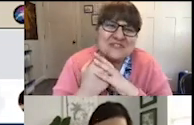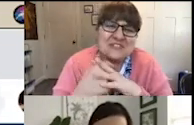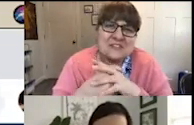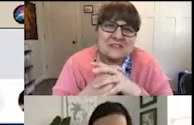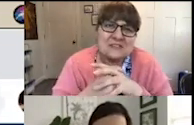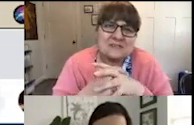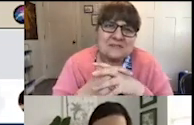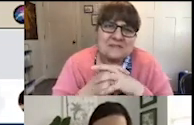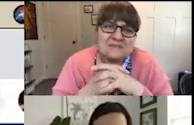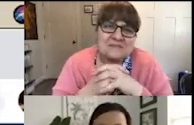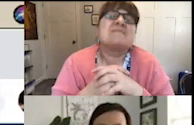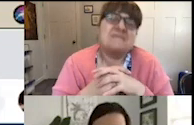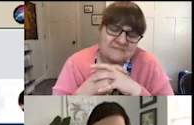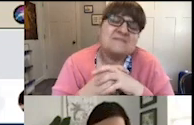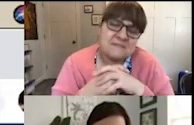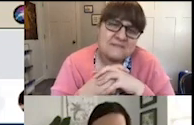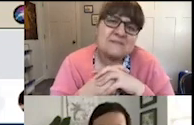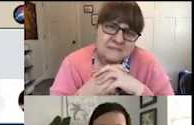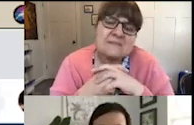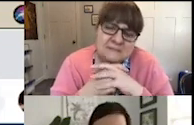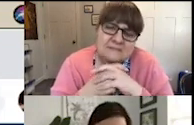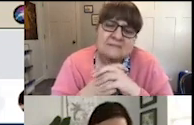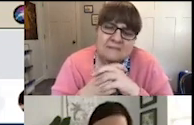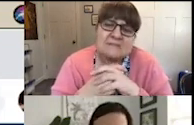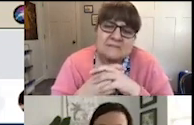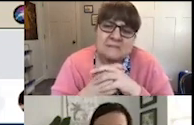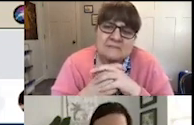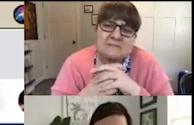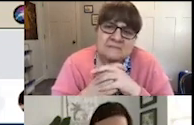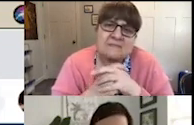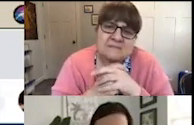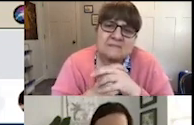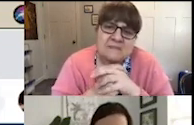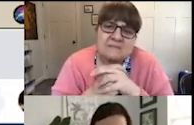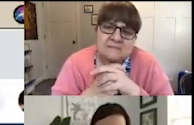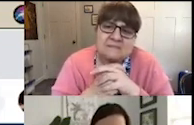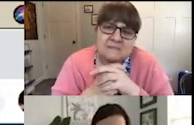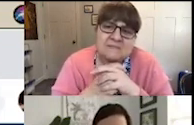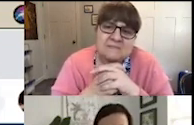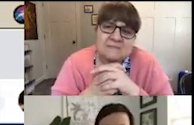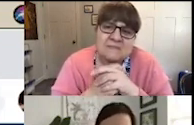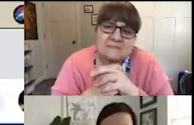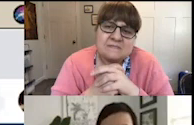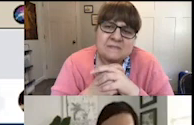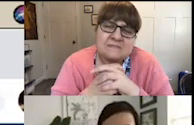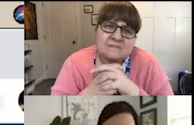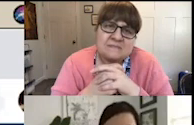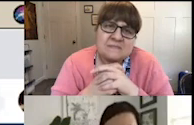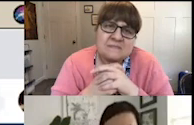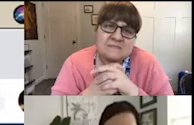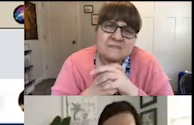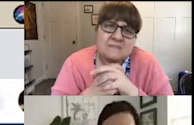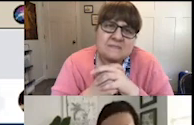at the references within your class. And see how you could make that a lot more plural. What are the races